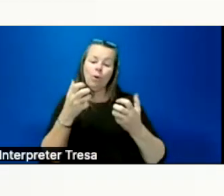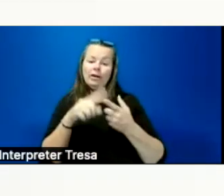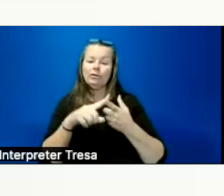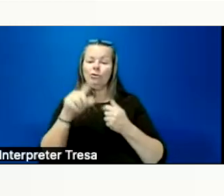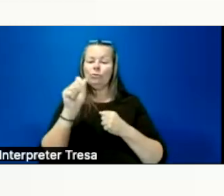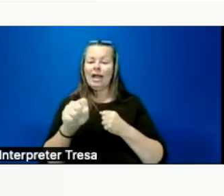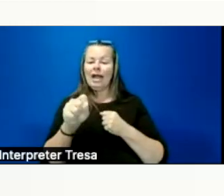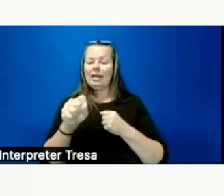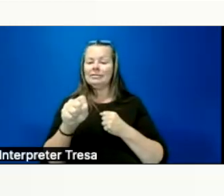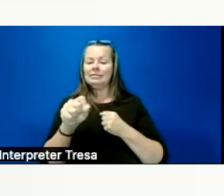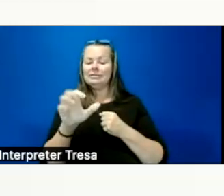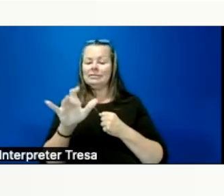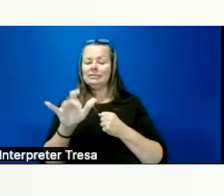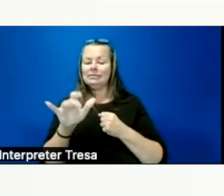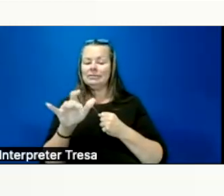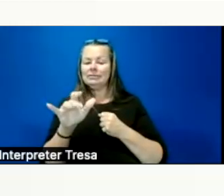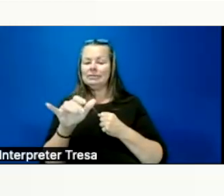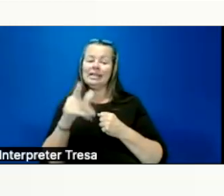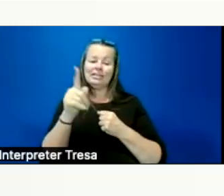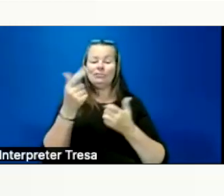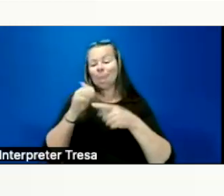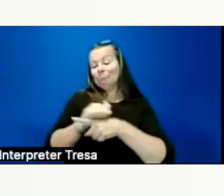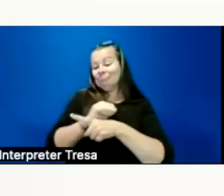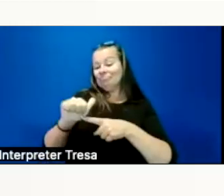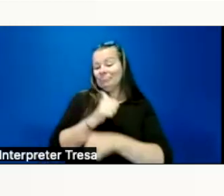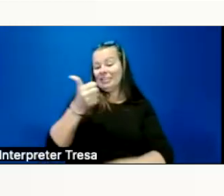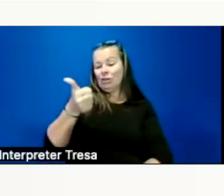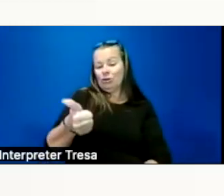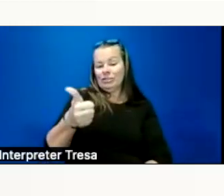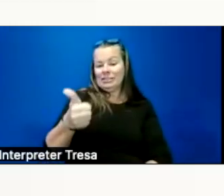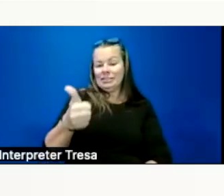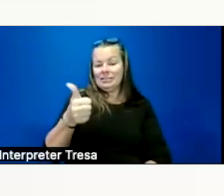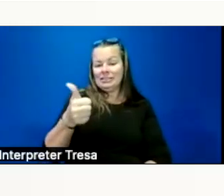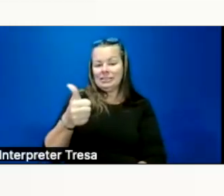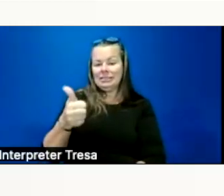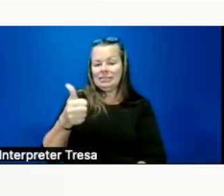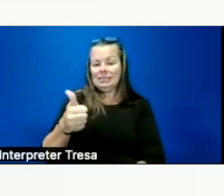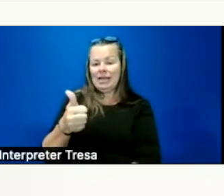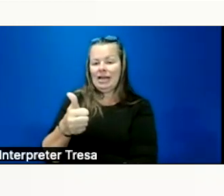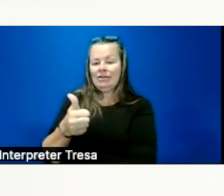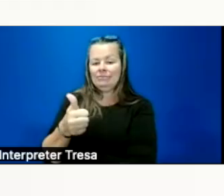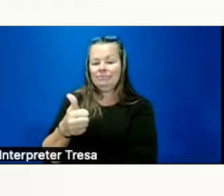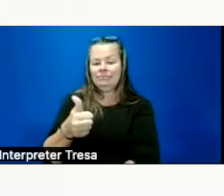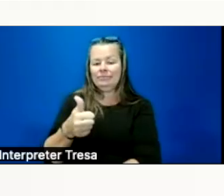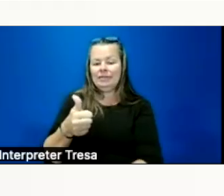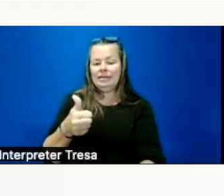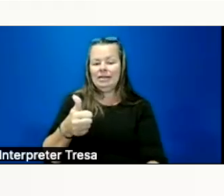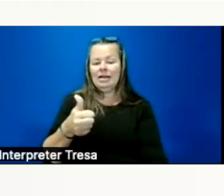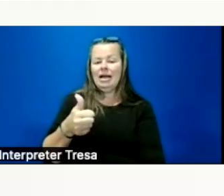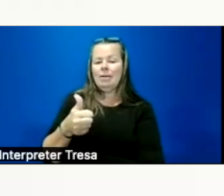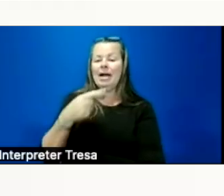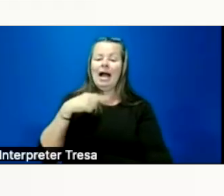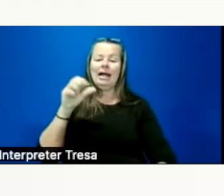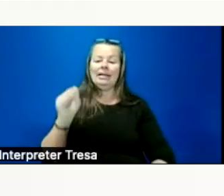just give it a try yourself. I will just do this with my name because it's quite long. So it's Verónica, and I think I